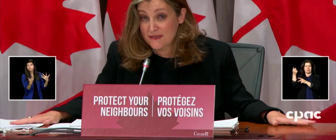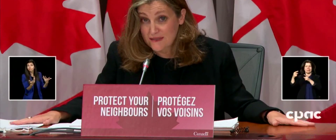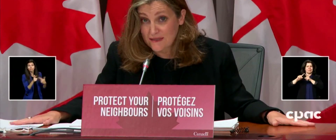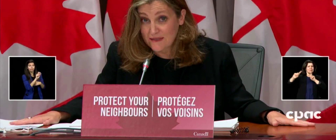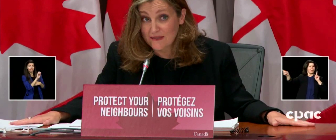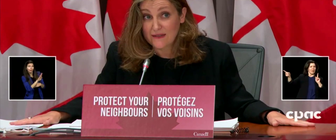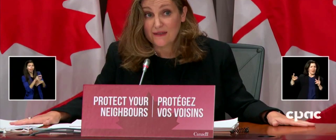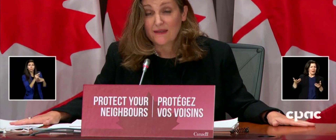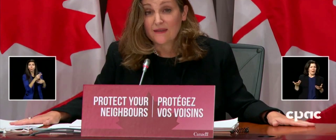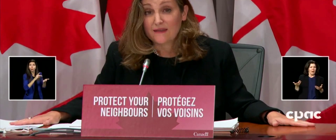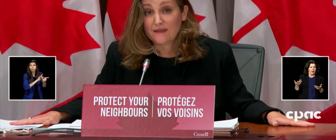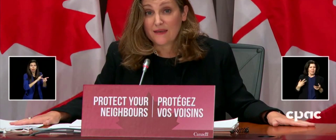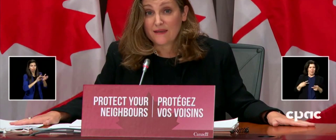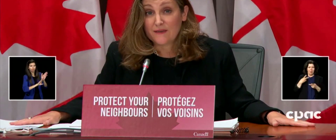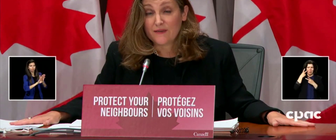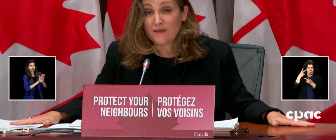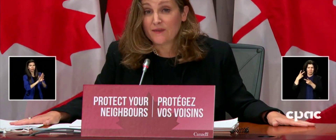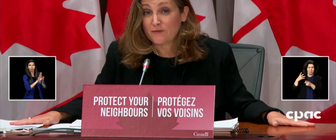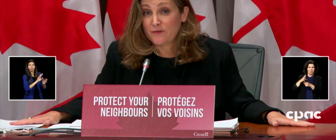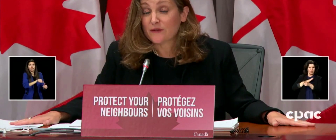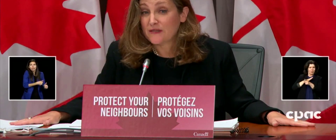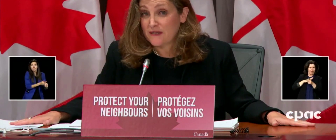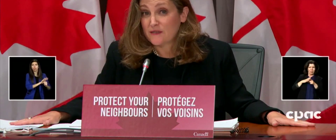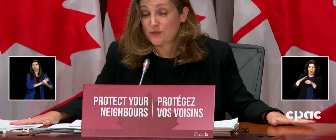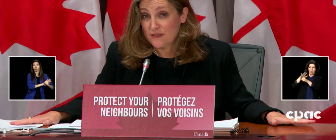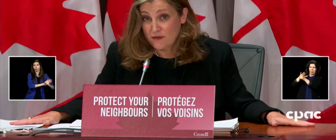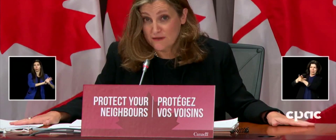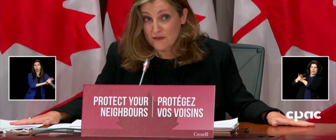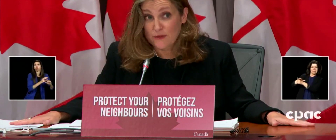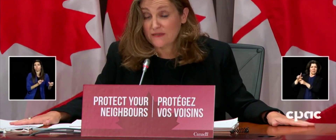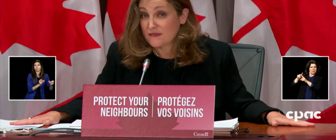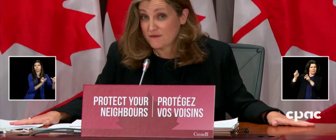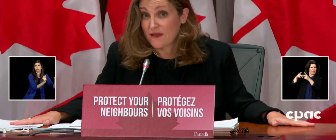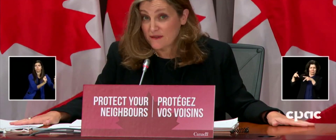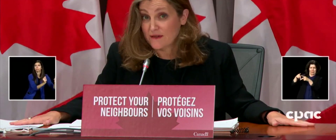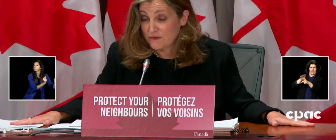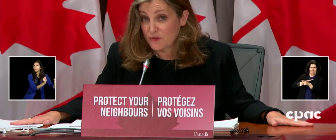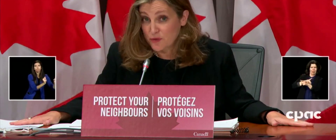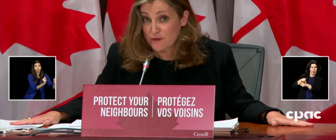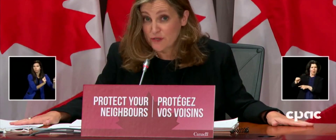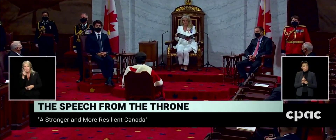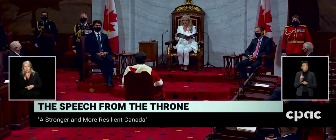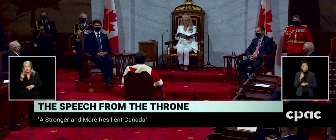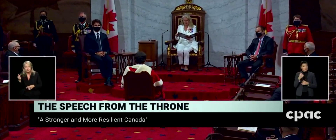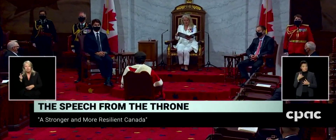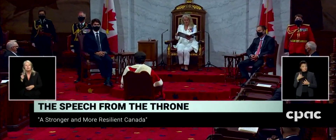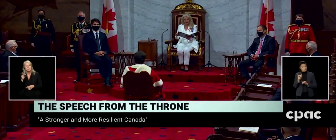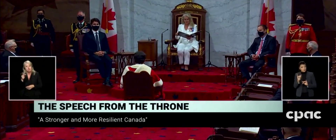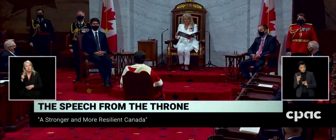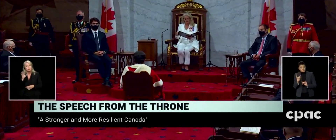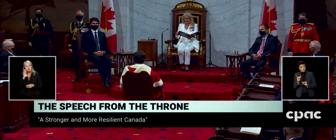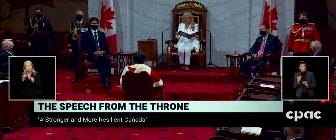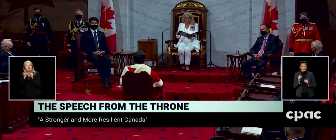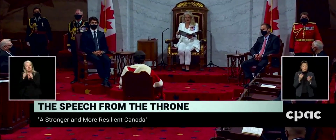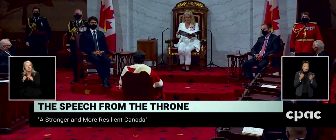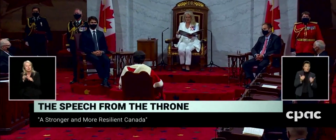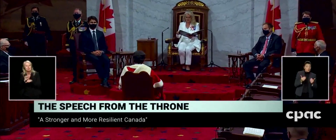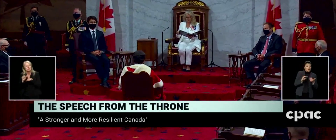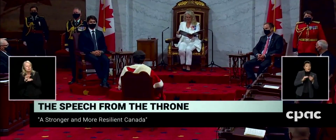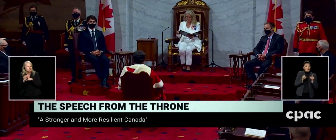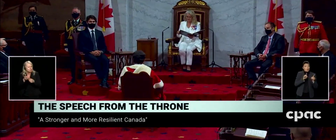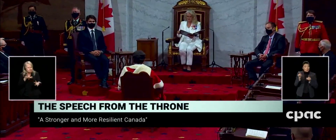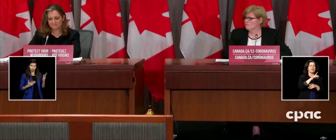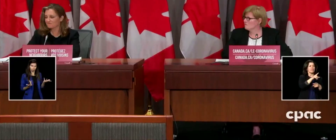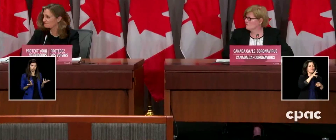see the very dangerous consequences of that kind of an approach. Following Wednesday's throne